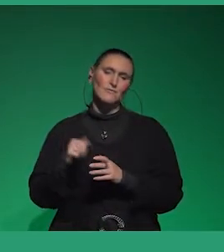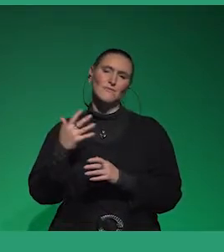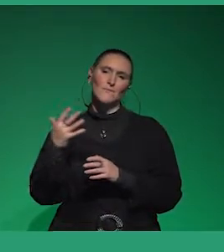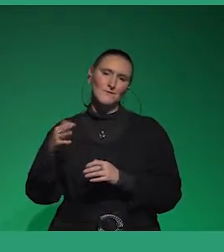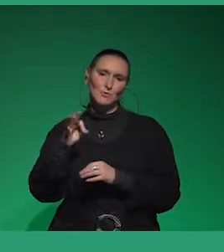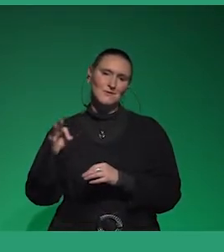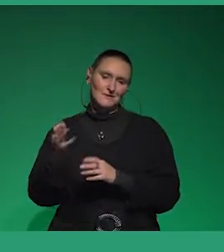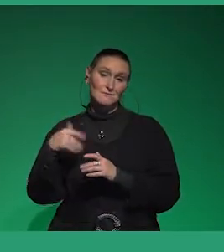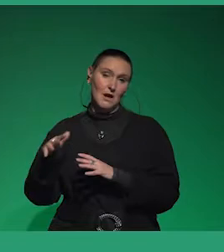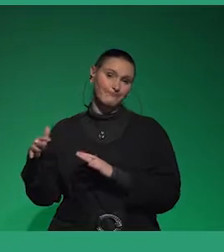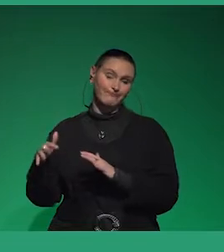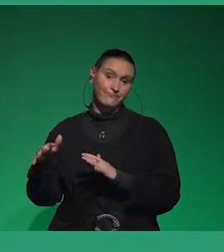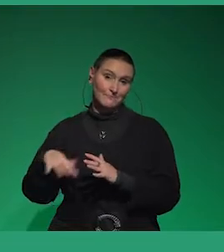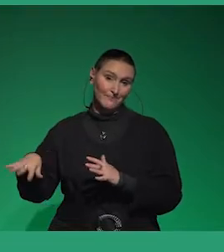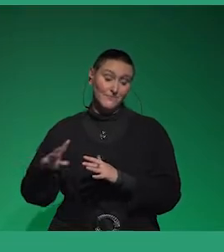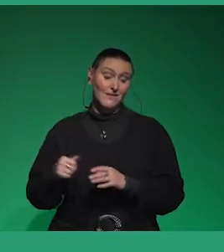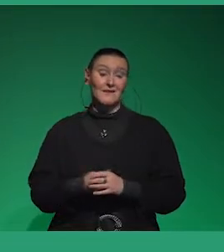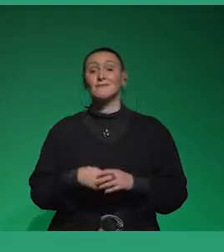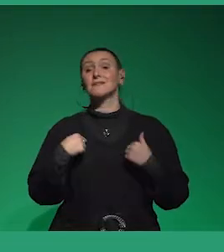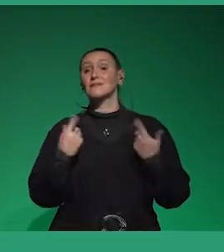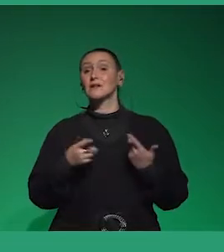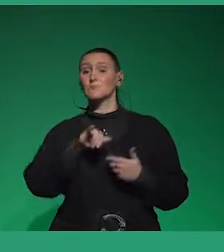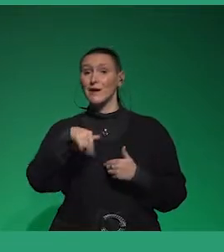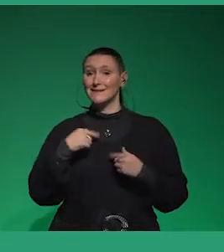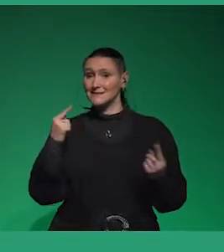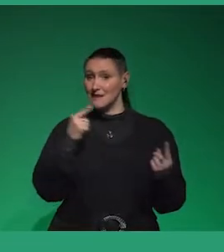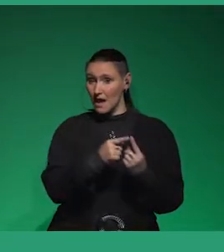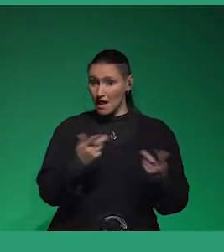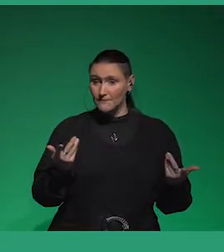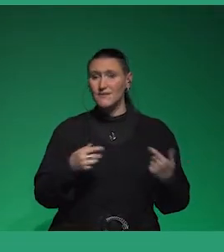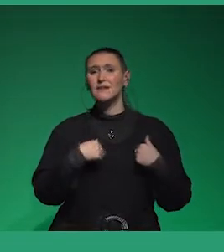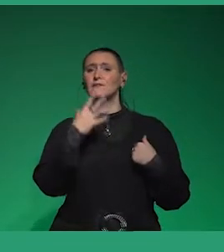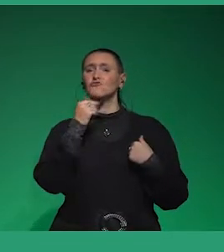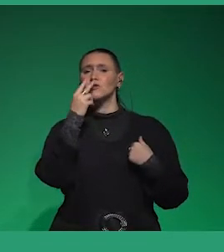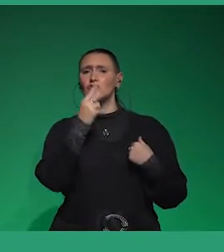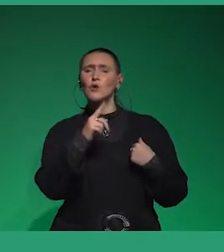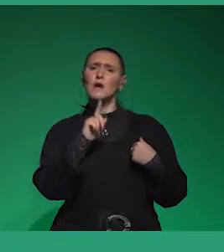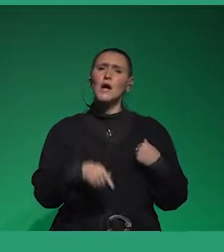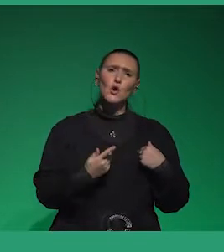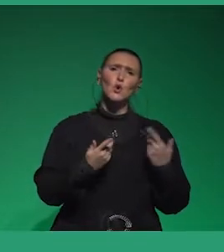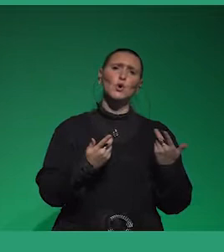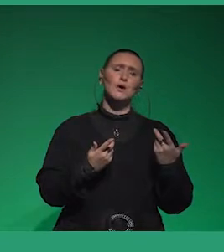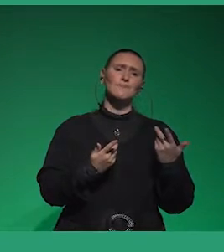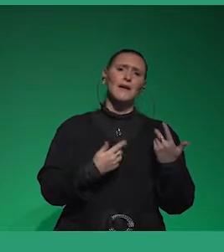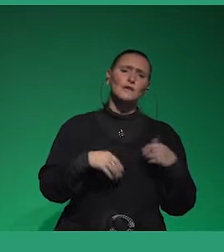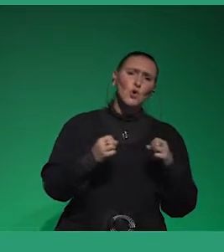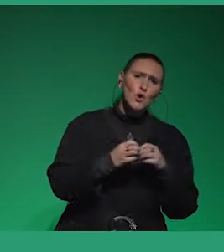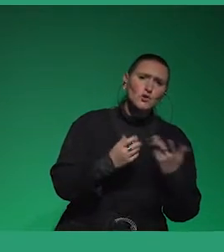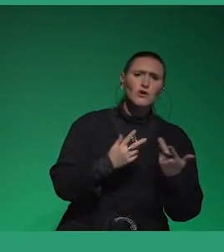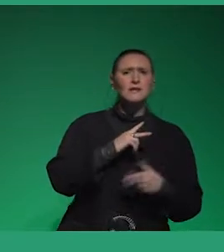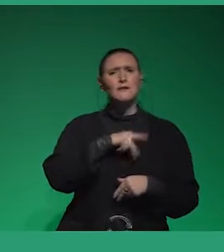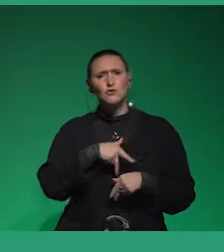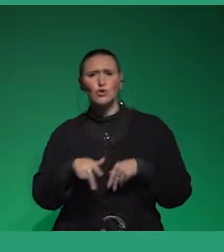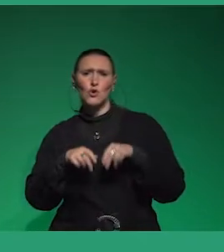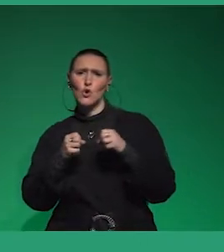Well, the overall goal of our project is to understand ecological and socioeconomic functions of these